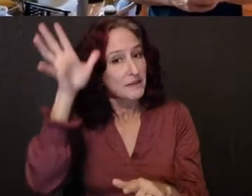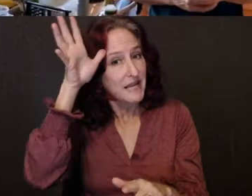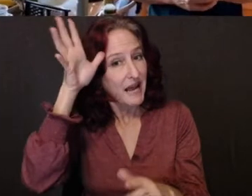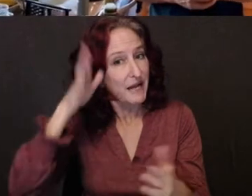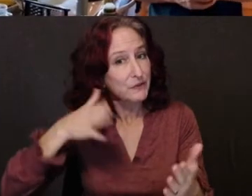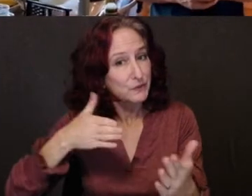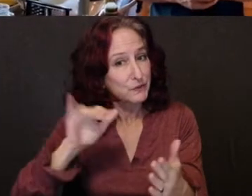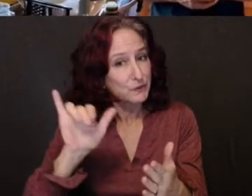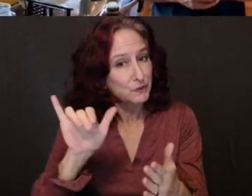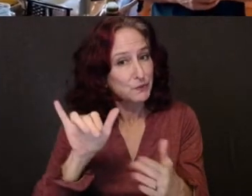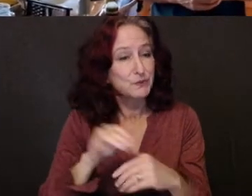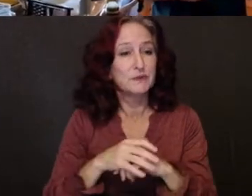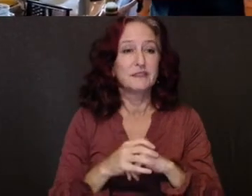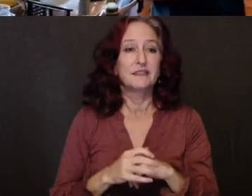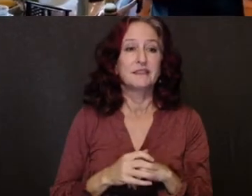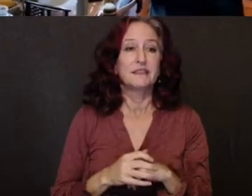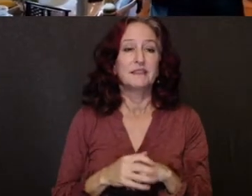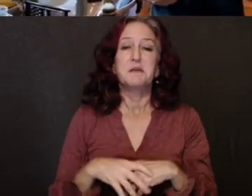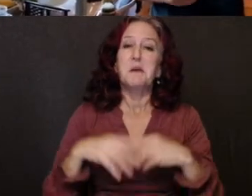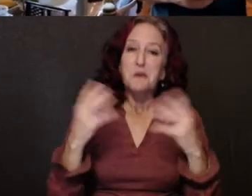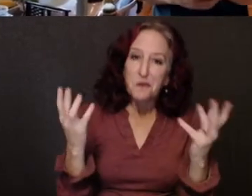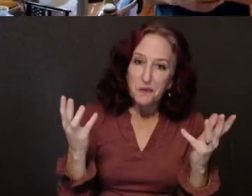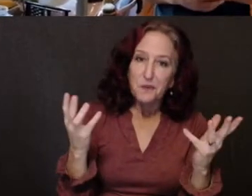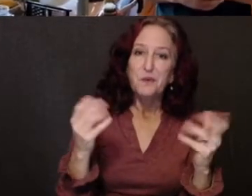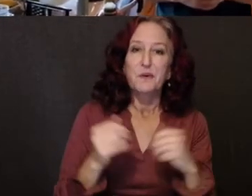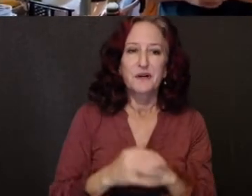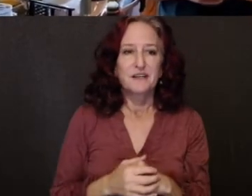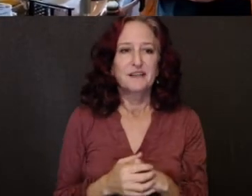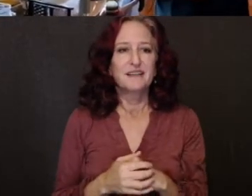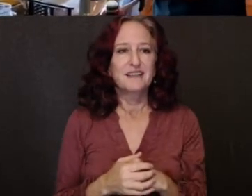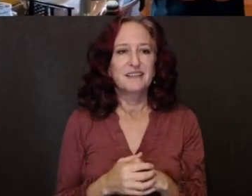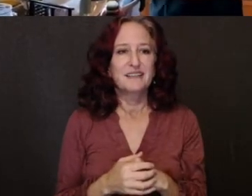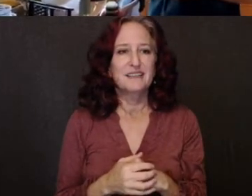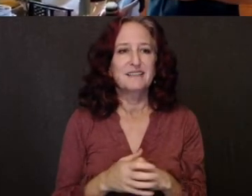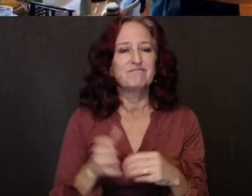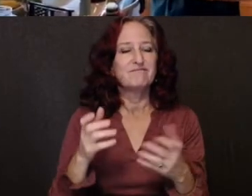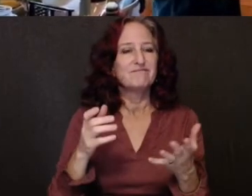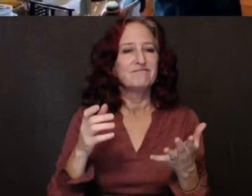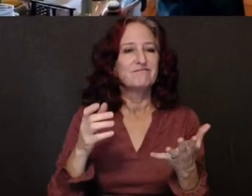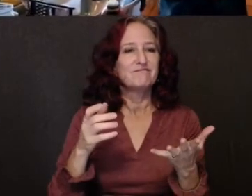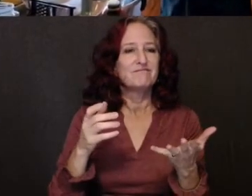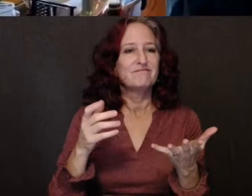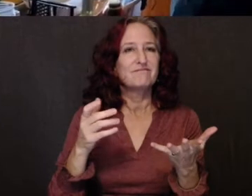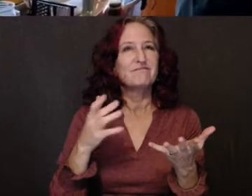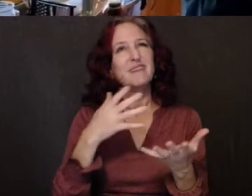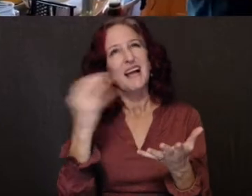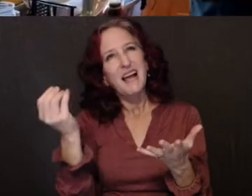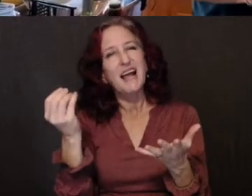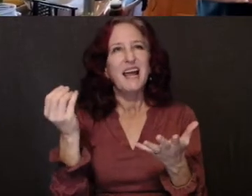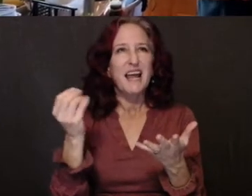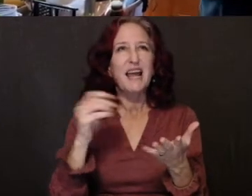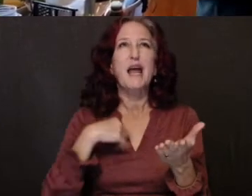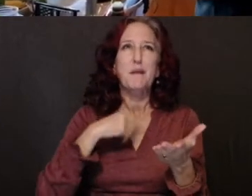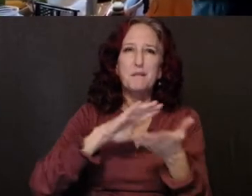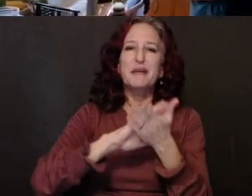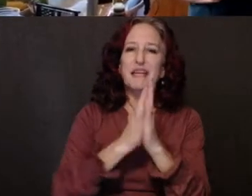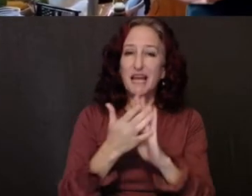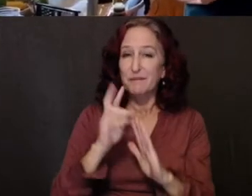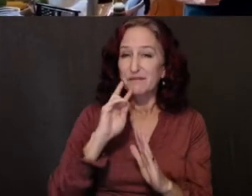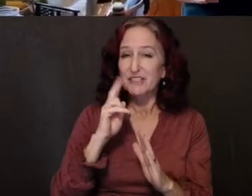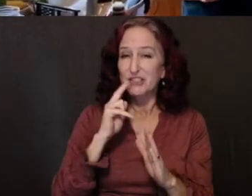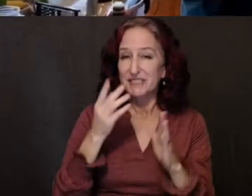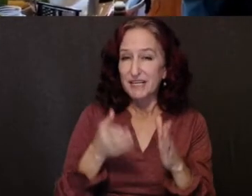think they make you feel like like it's your grandmother's making it for you, or your mom or something like that, or your dad.